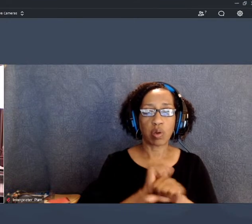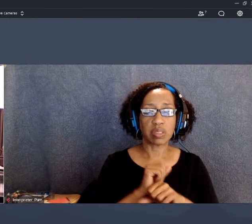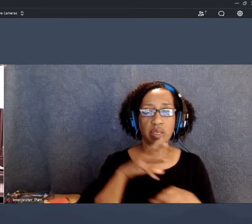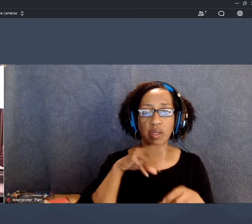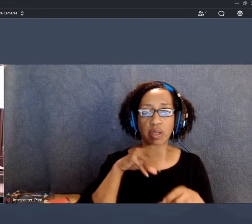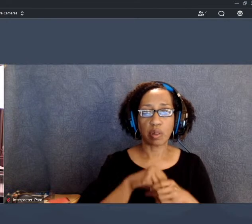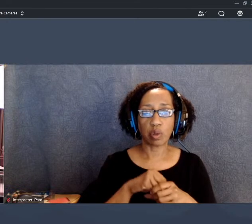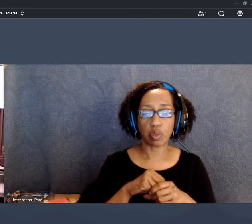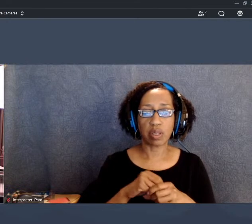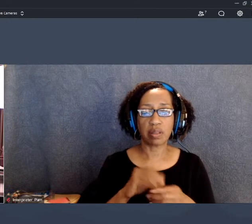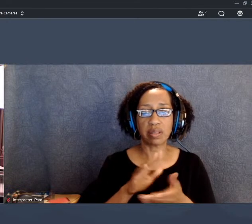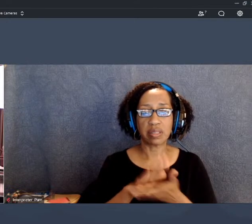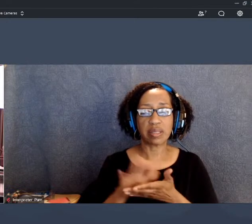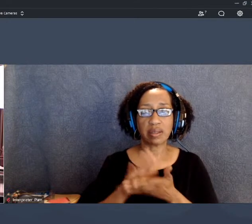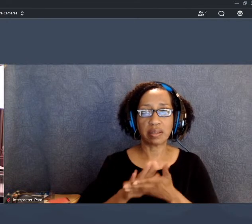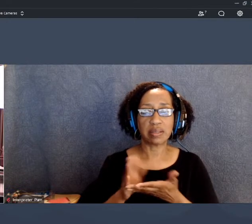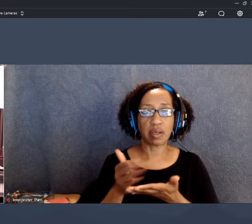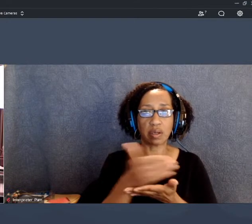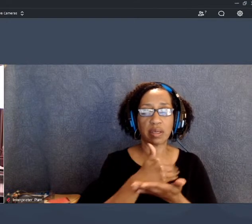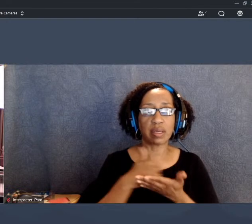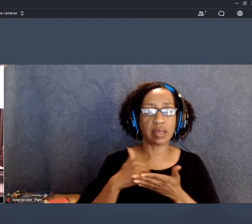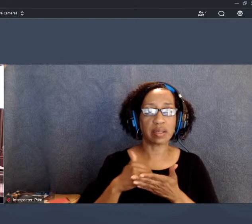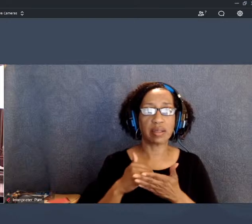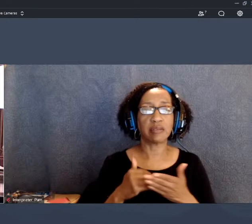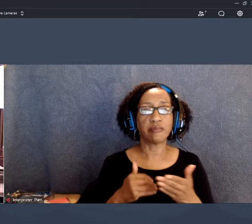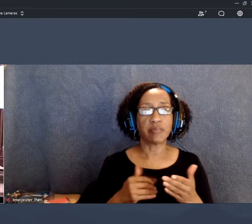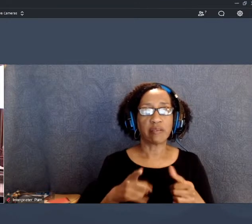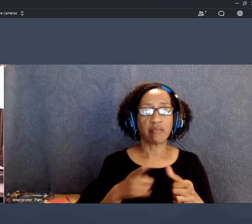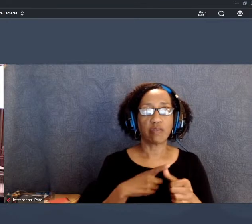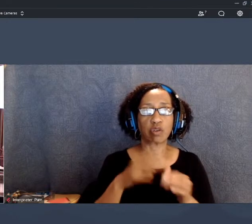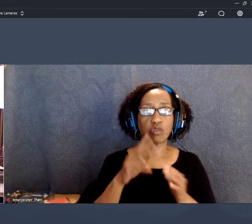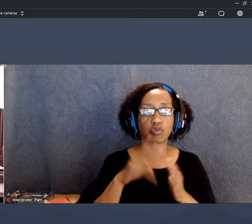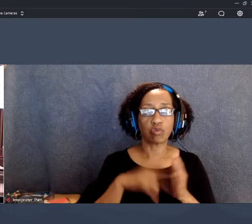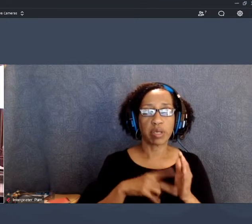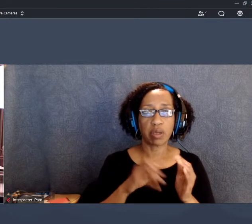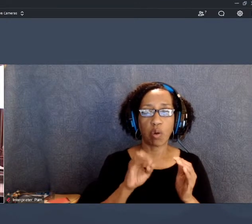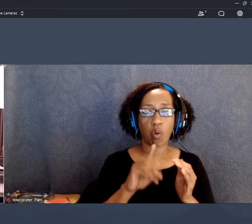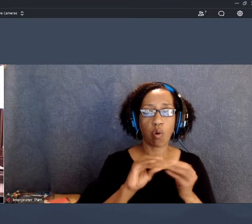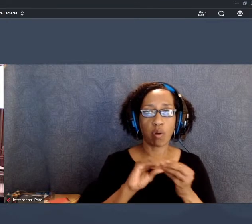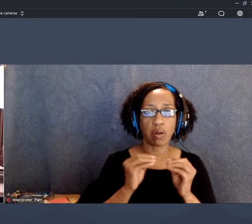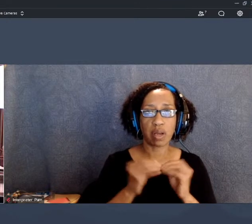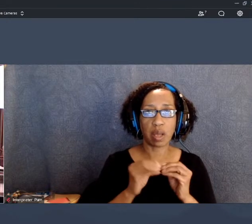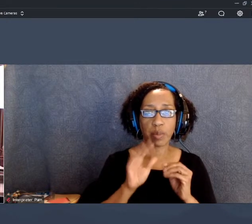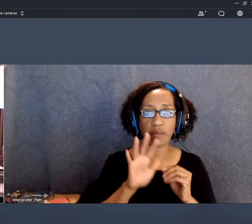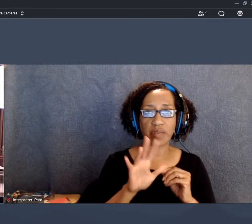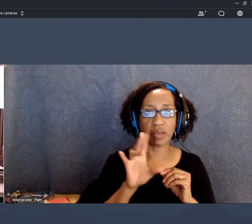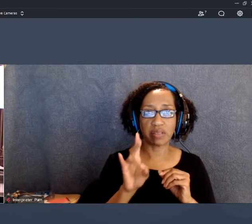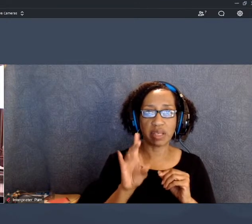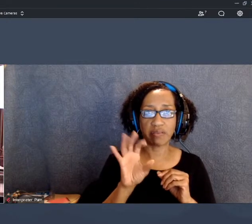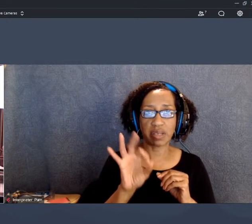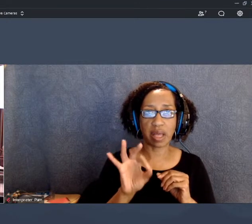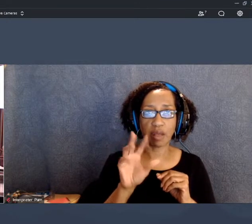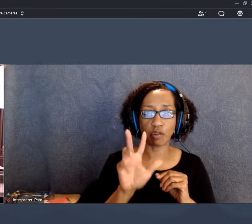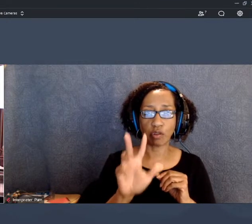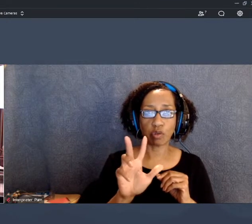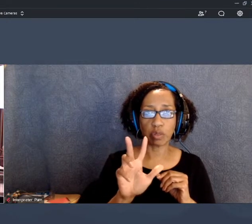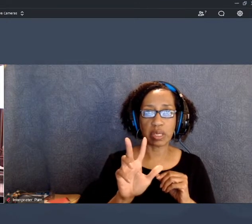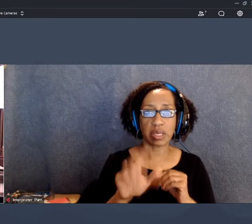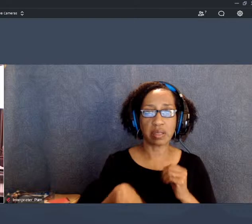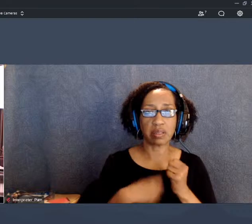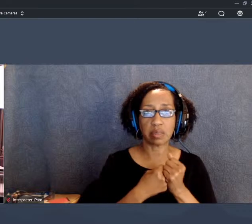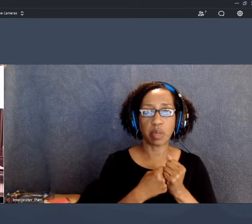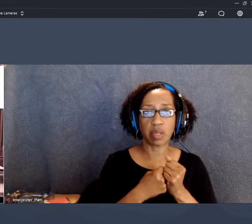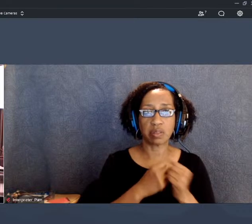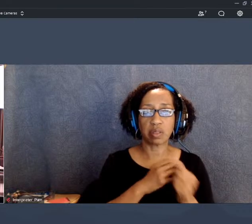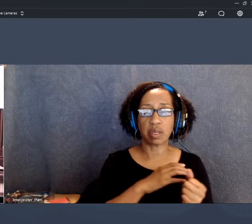sewer collection system. Up for first reading, ordinance number 5793 is sponsored by